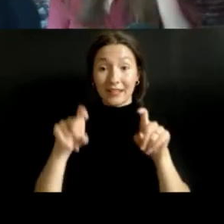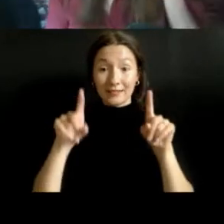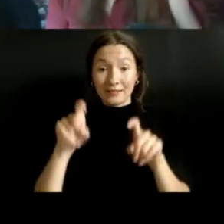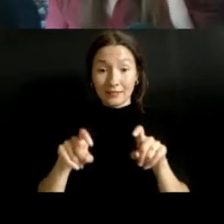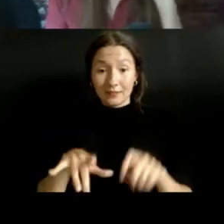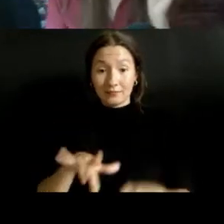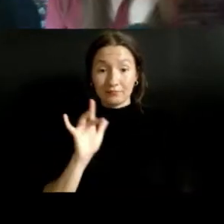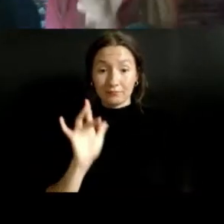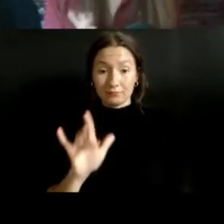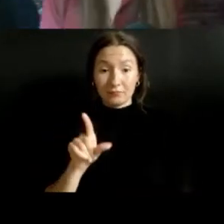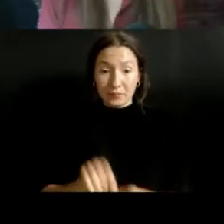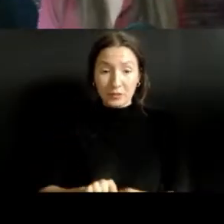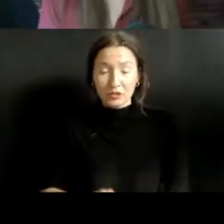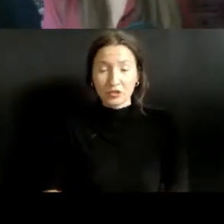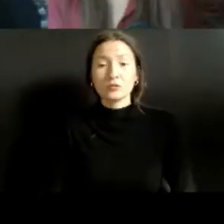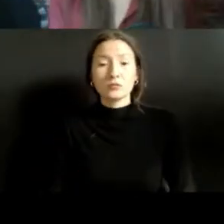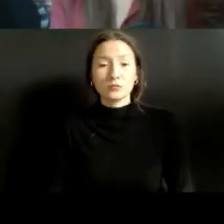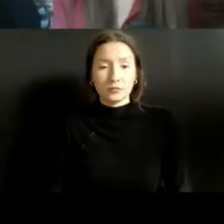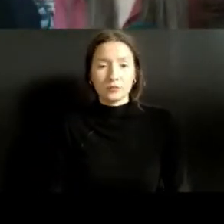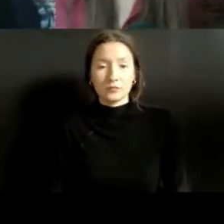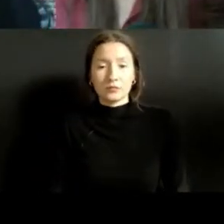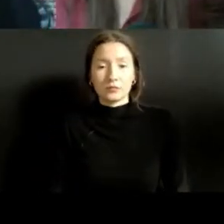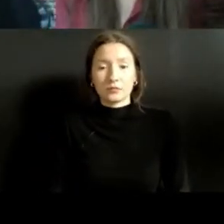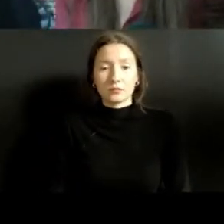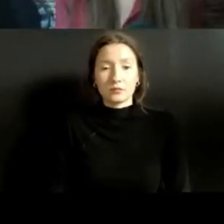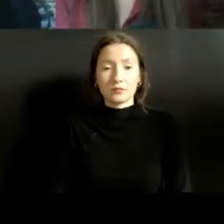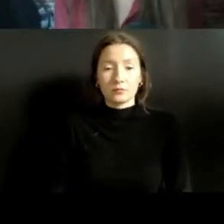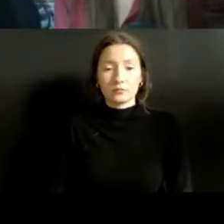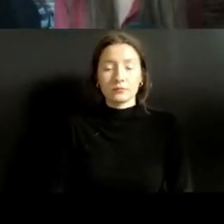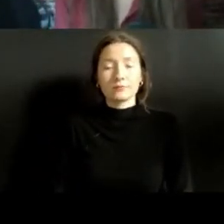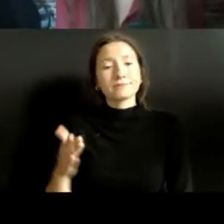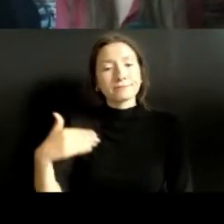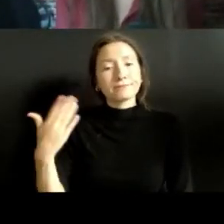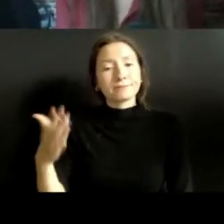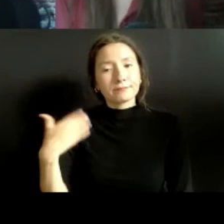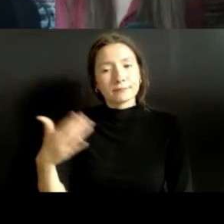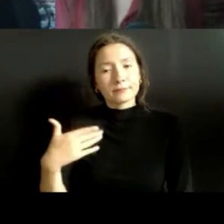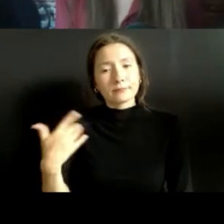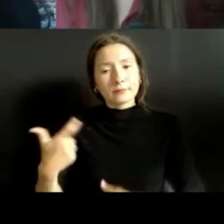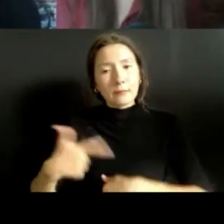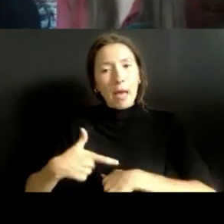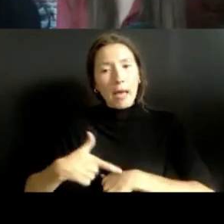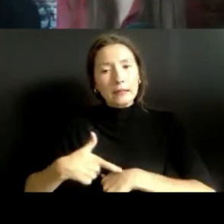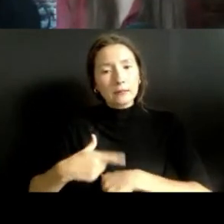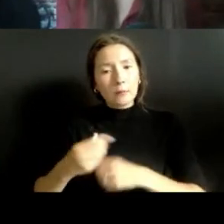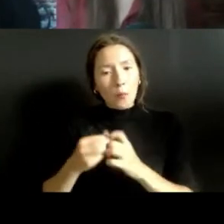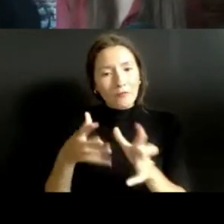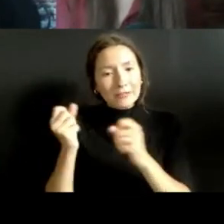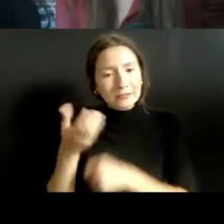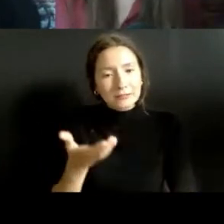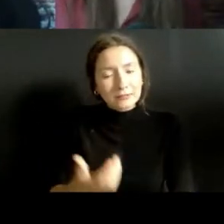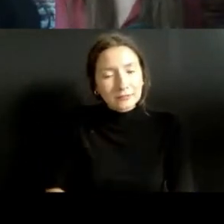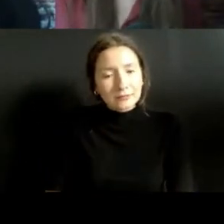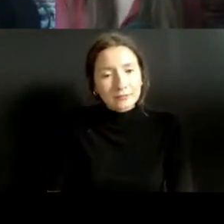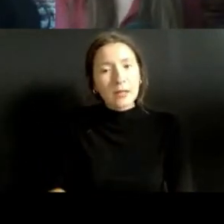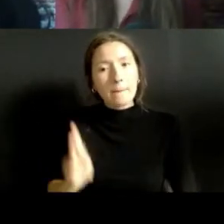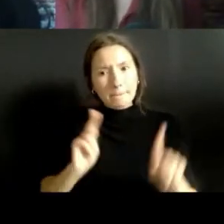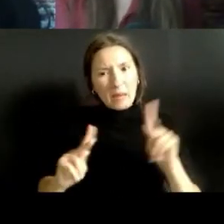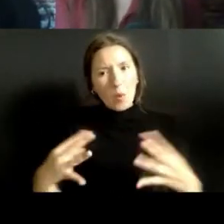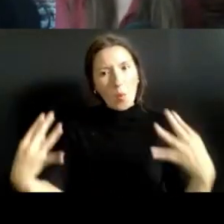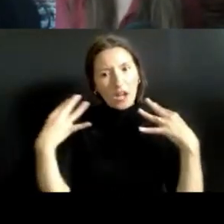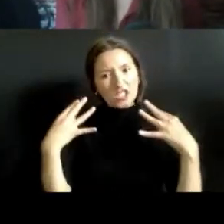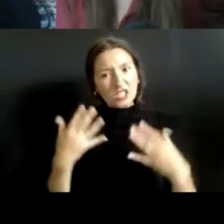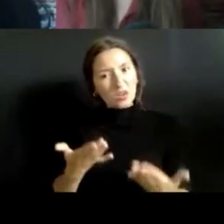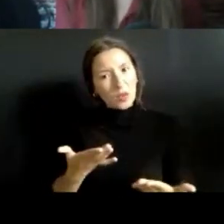Oh, come on, you can move faster than that. There are people watching and waiting. Thank you very